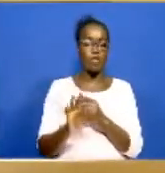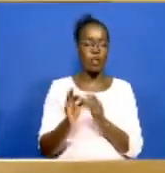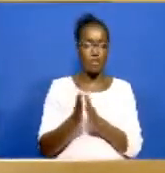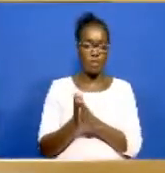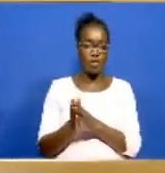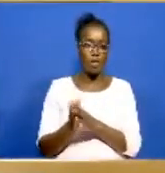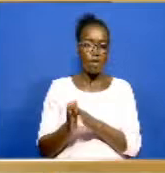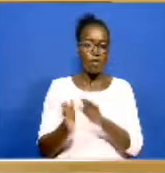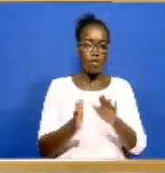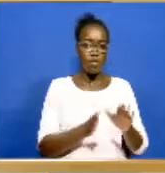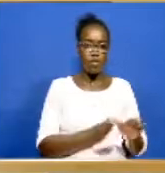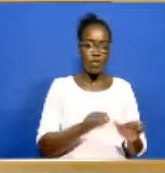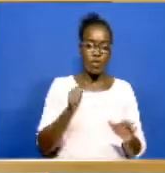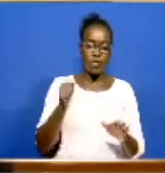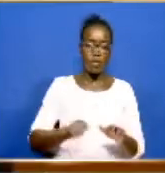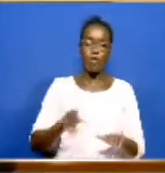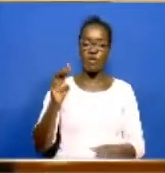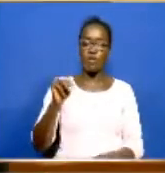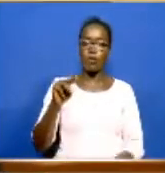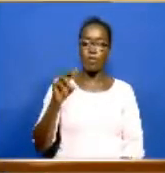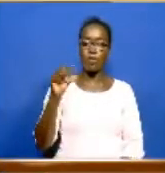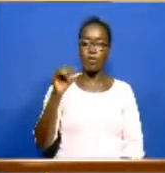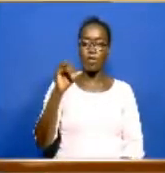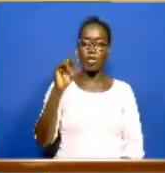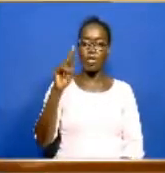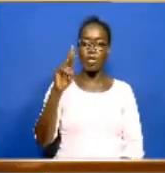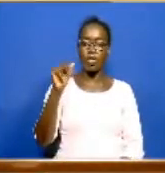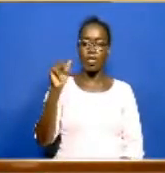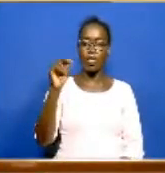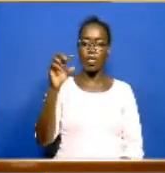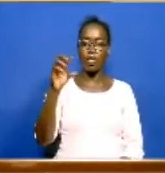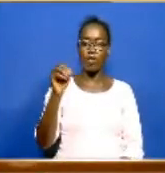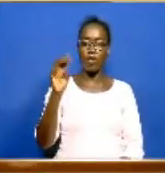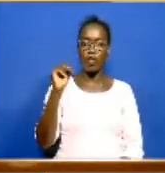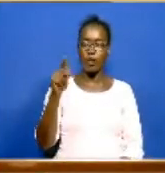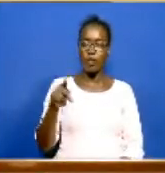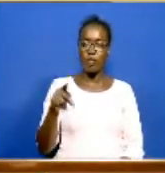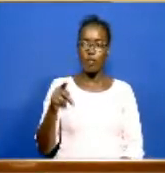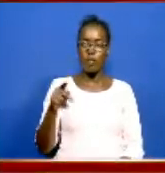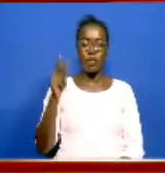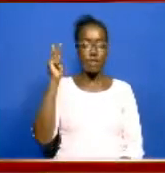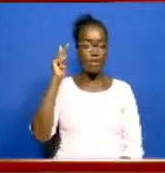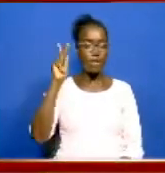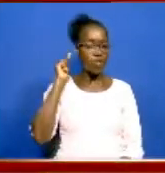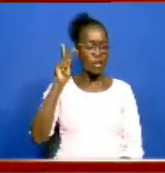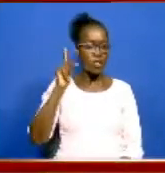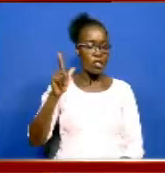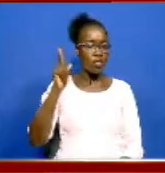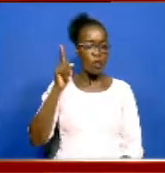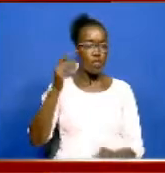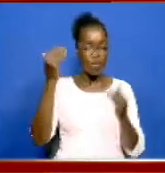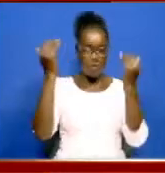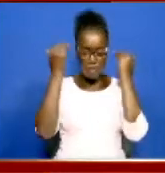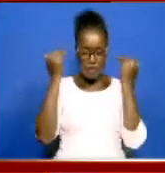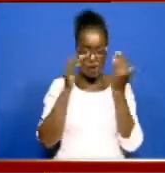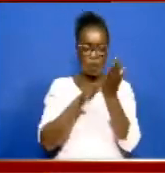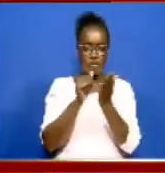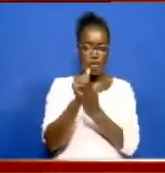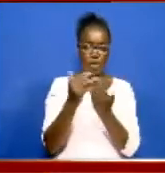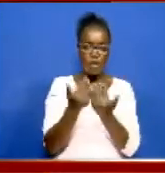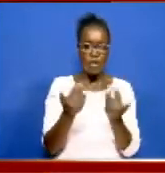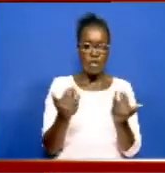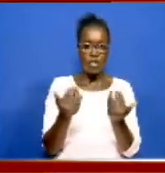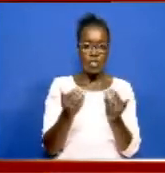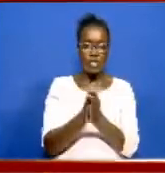Meanwhile, South Mugirango Member of Parliament Silvanus Osoro has been arraigned in a Kisi Law Court over malicious damage to property